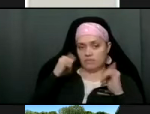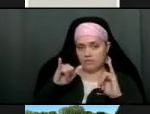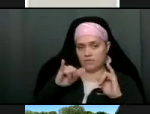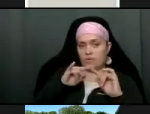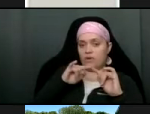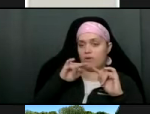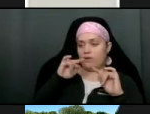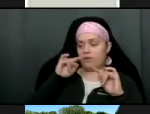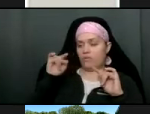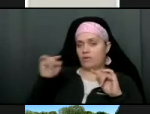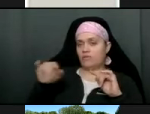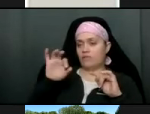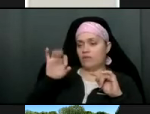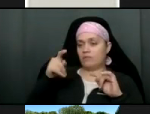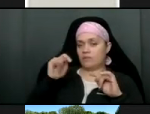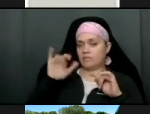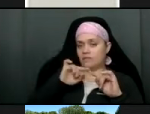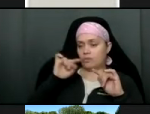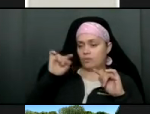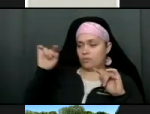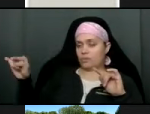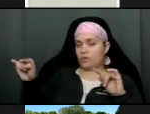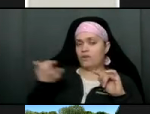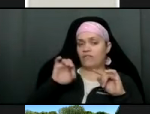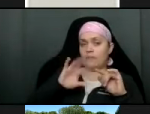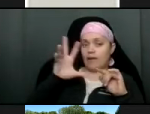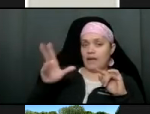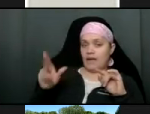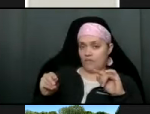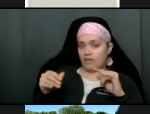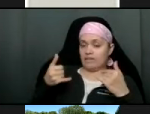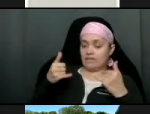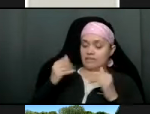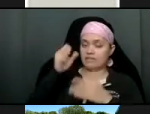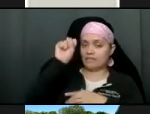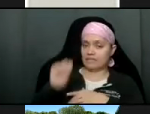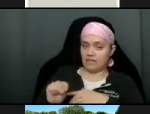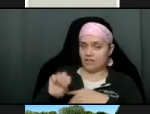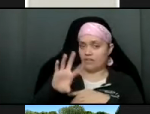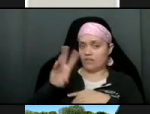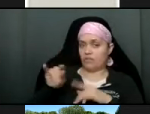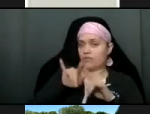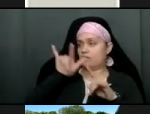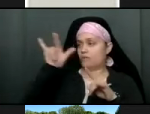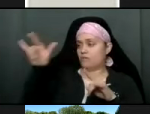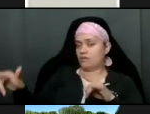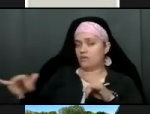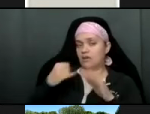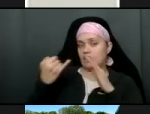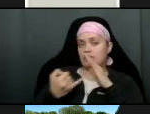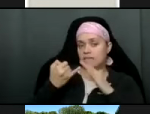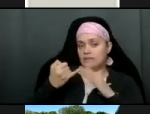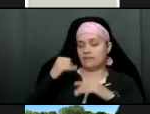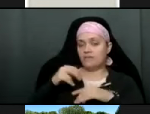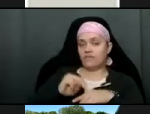the way across the Pacific Ocean. From Africa, southern side, you'd have to go all the way across the Indian Ocean.